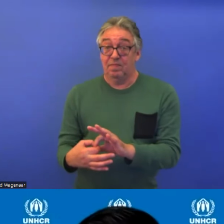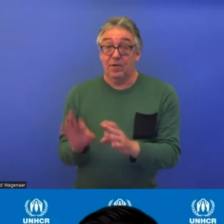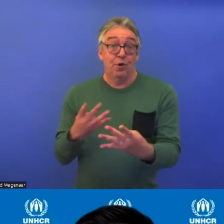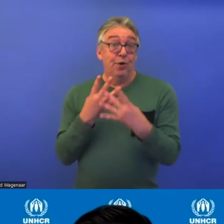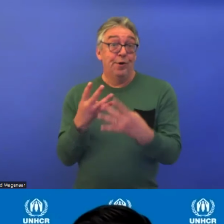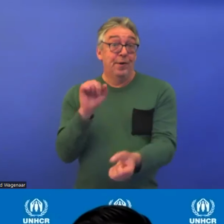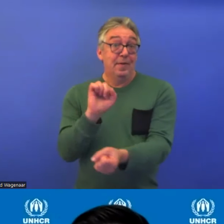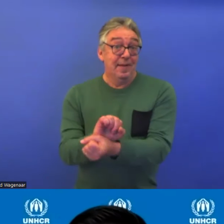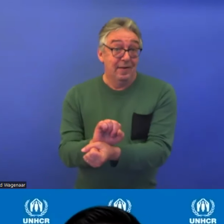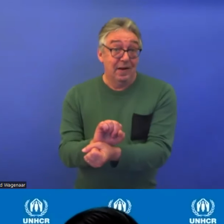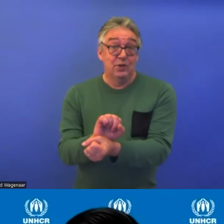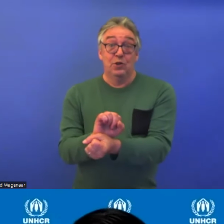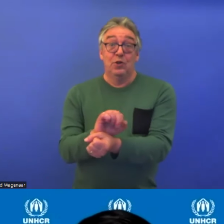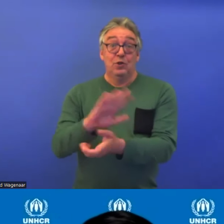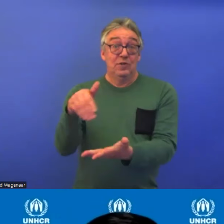So are